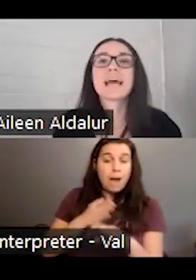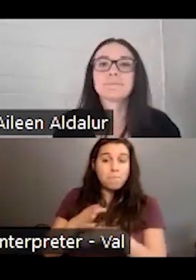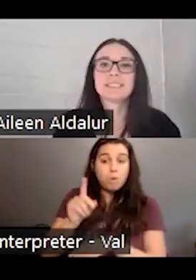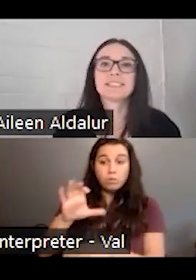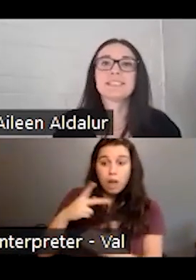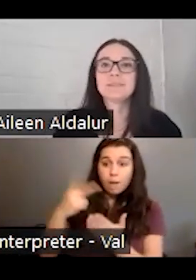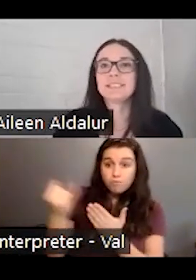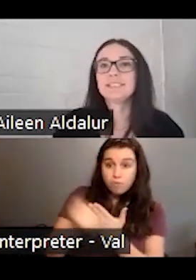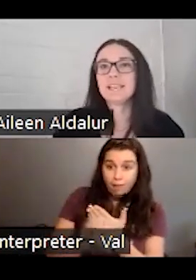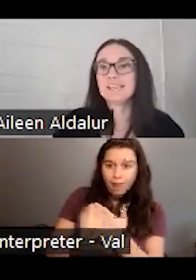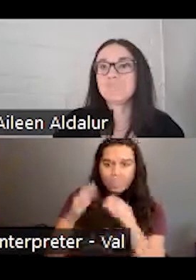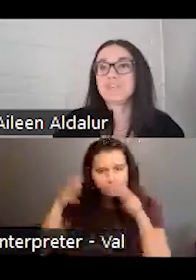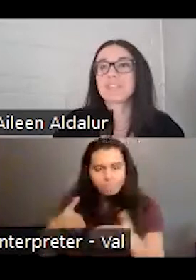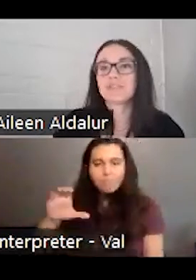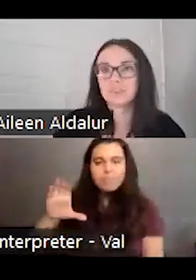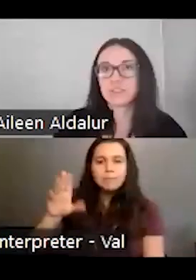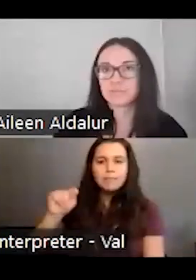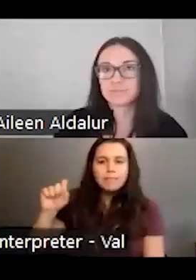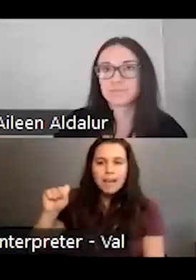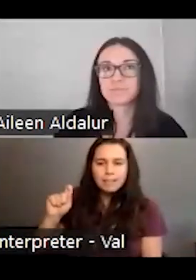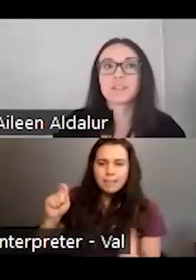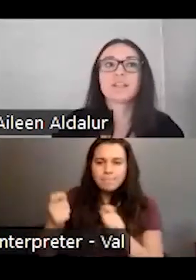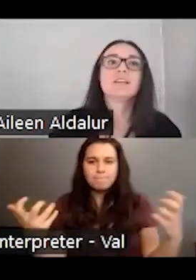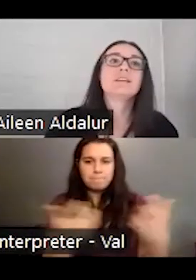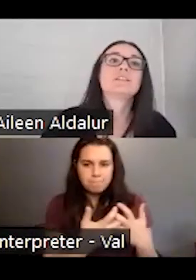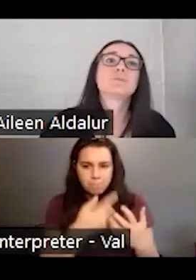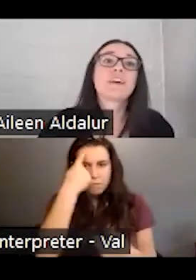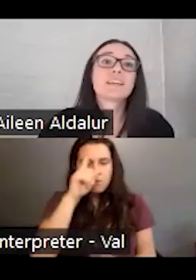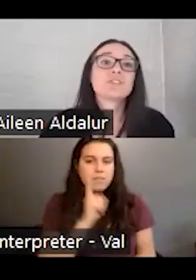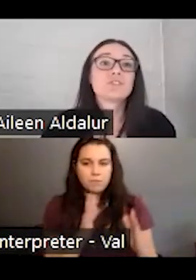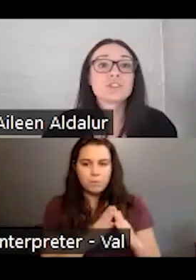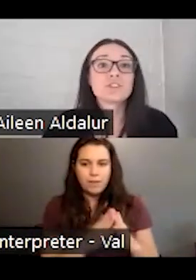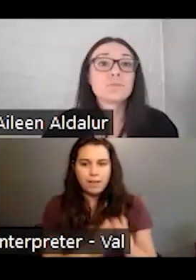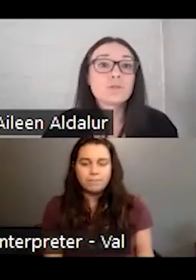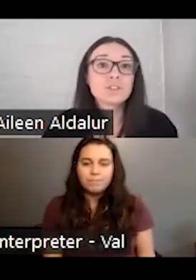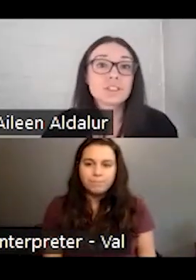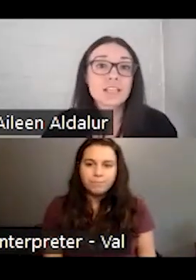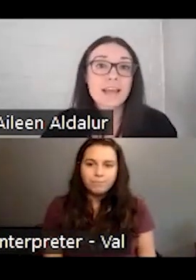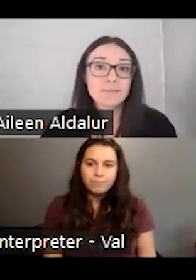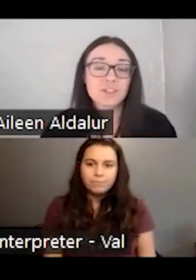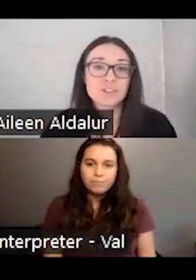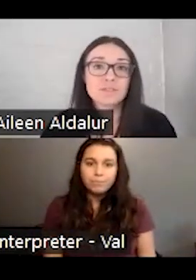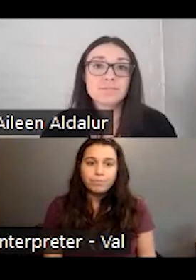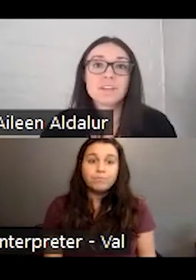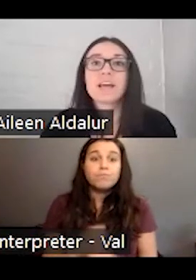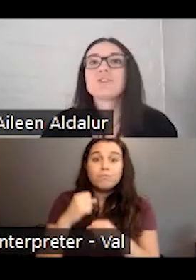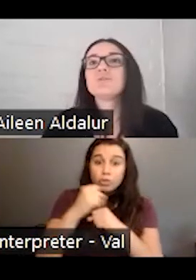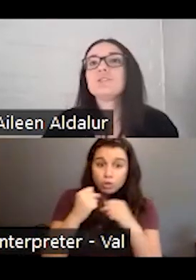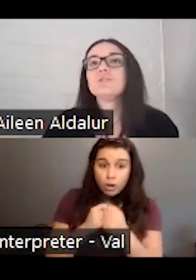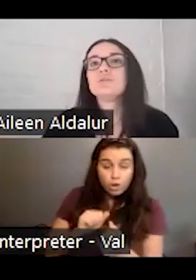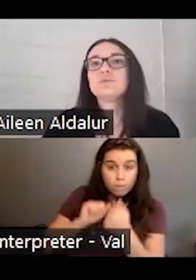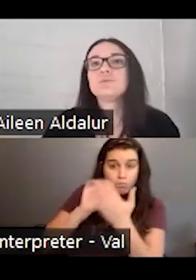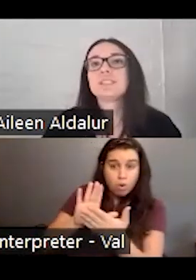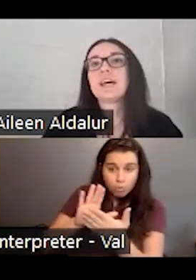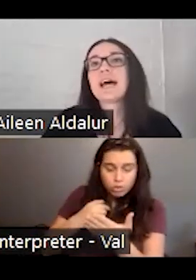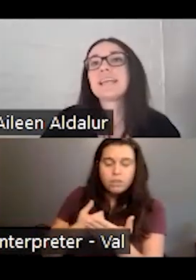on adapting CBT-TS for the deaf community. To provide a structured approach to the adaptation, I chose